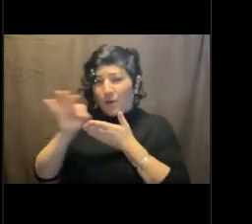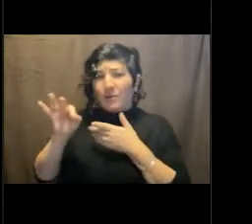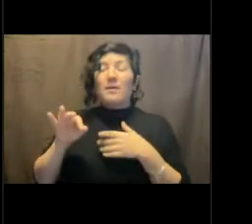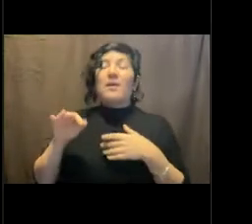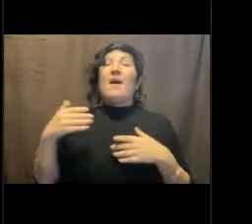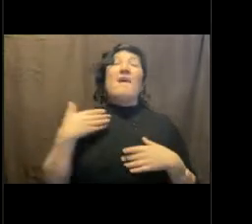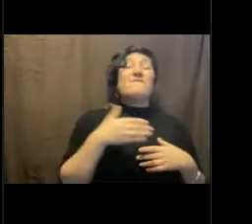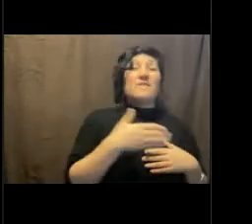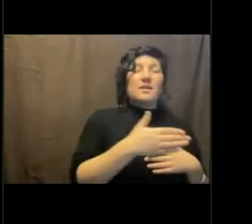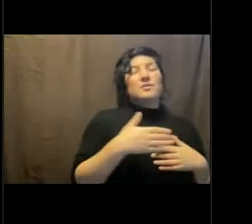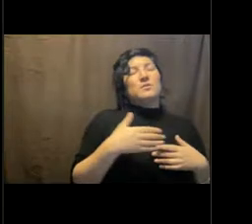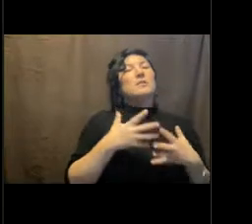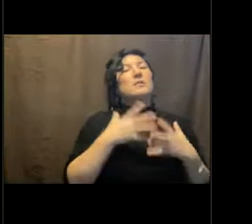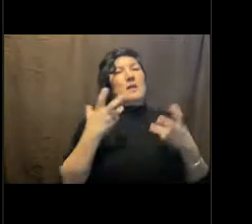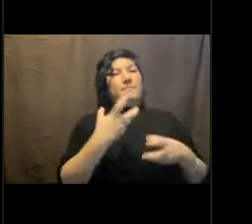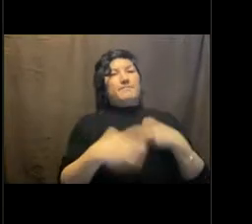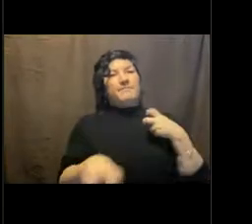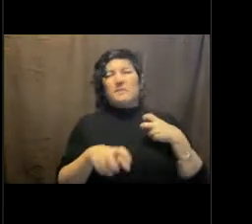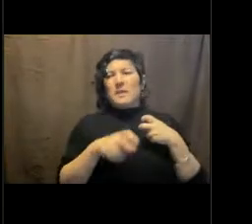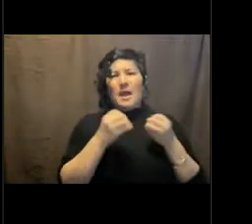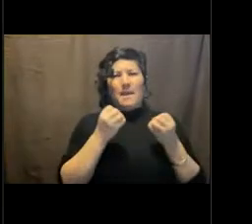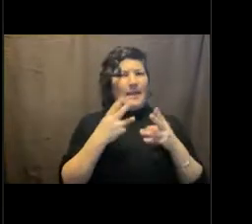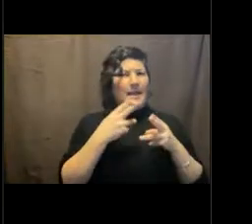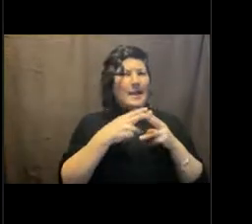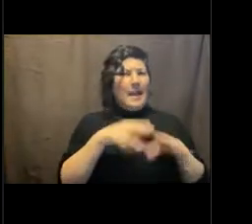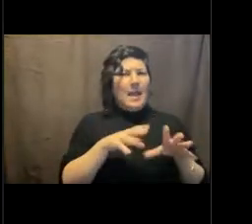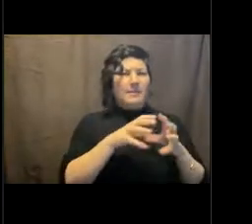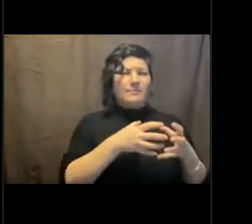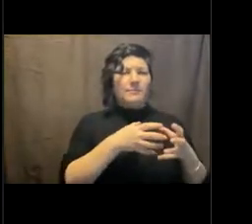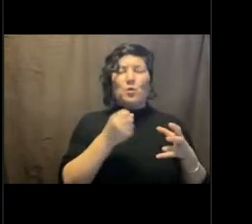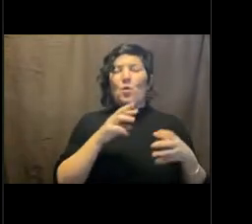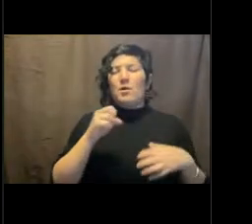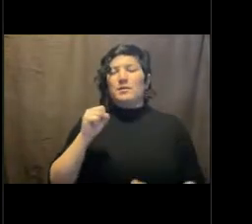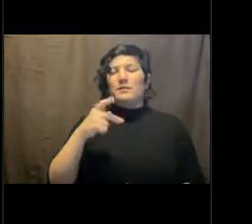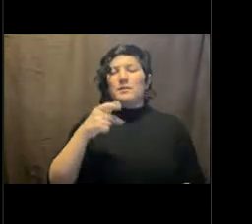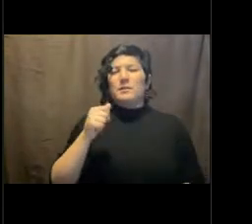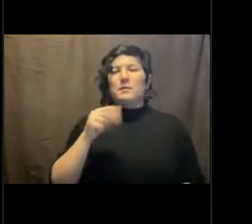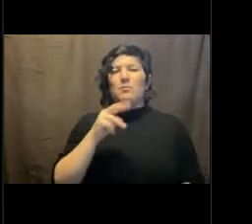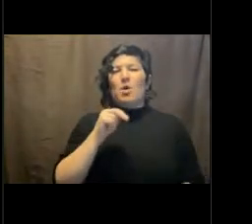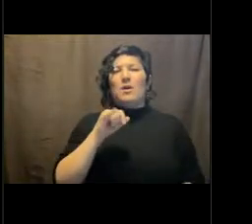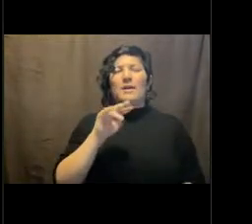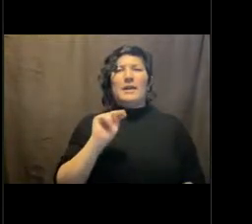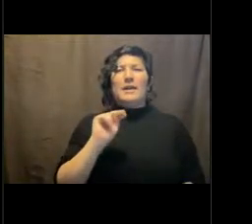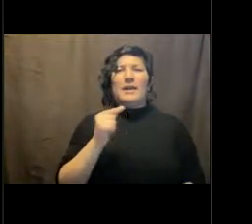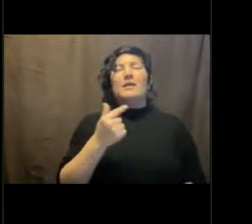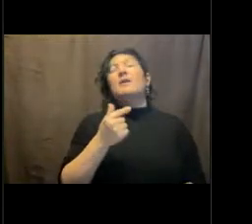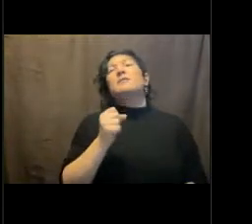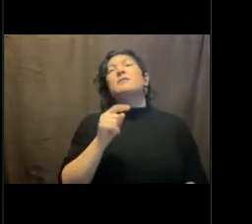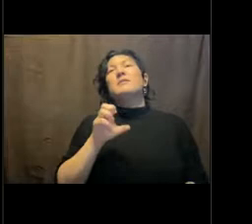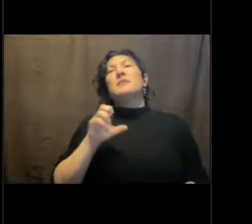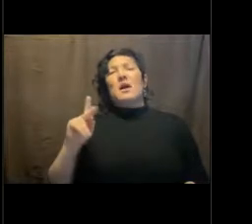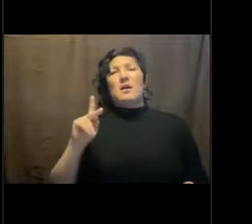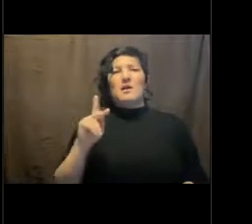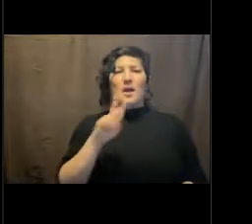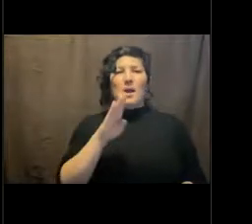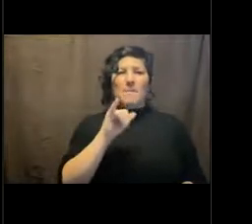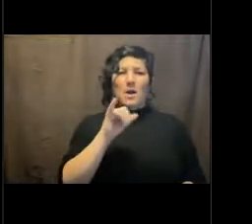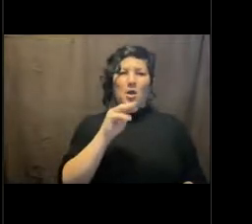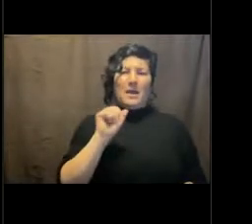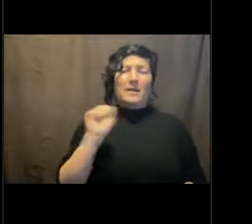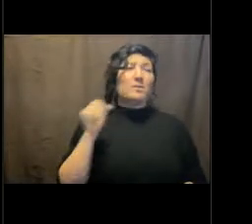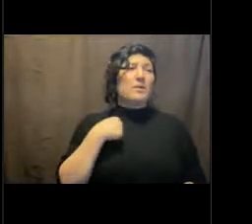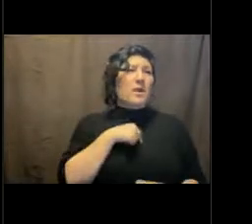eggs populations are producing, or what we call spawning stock biomass. We have to rely on very small samples throughout the ocean,